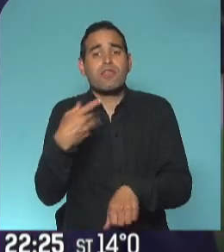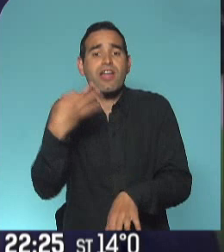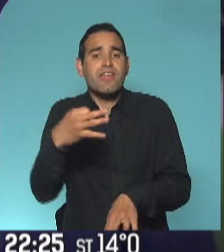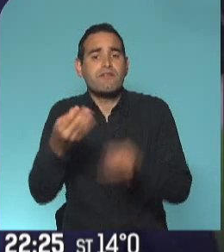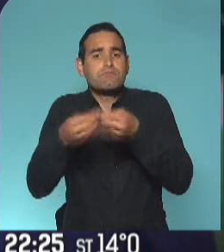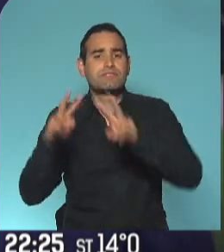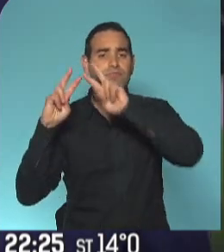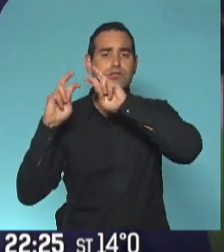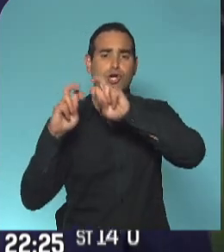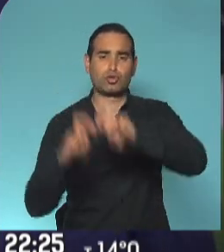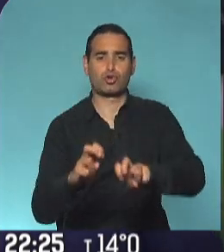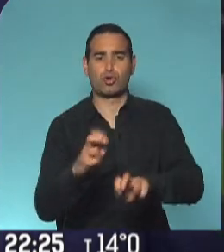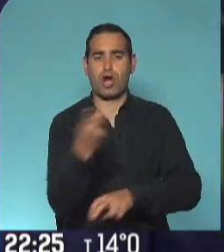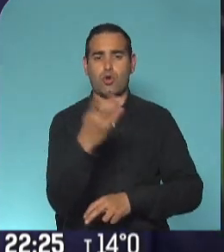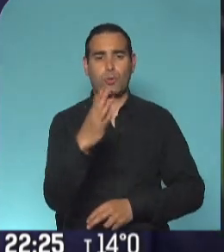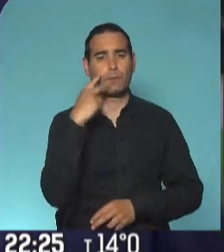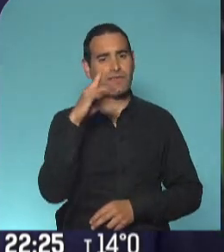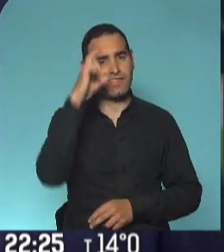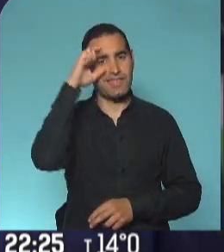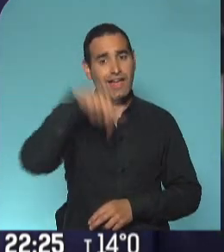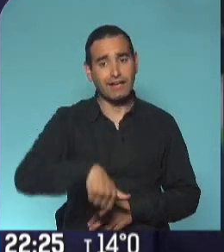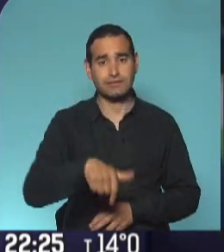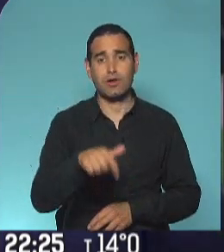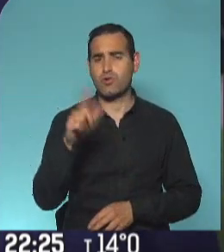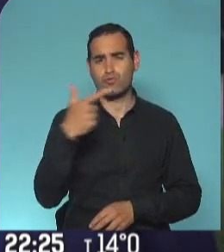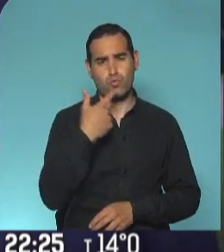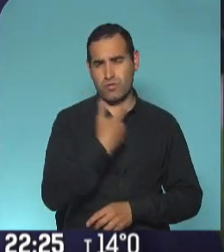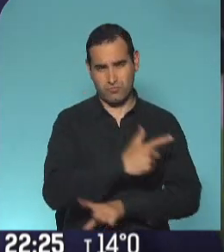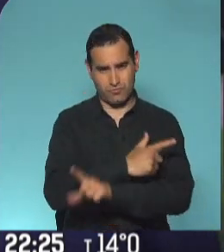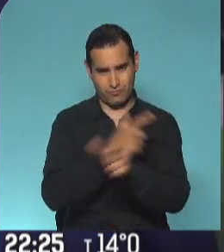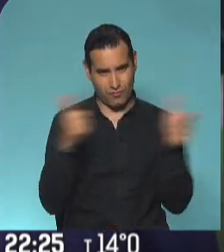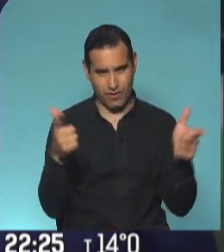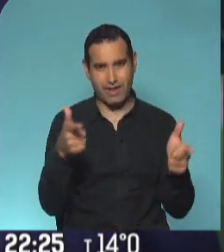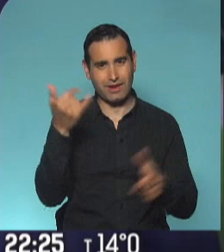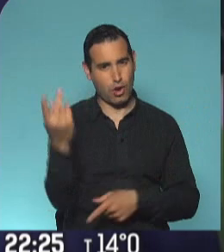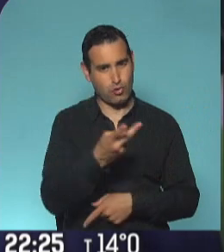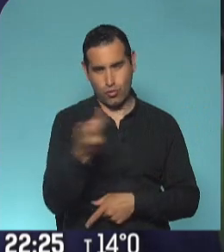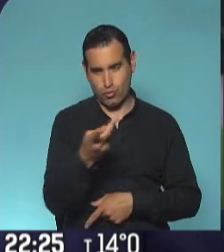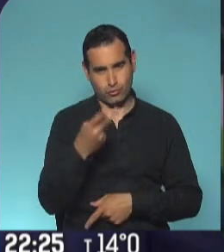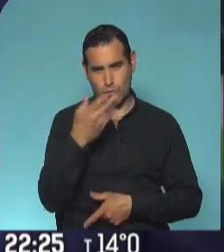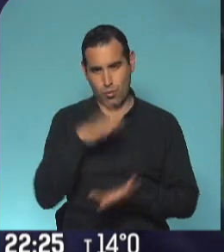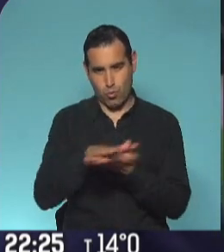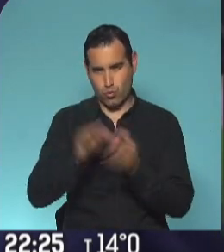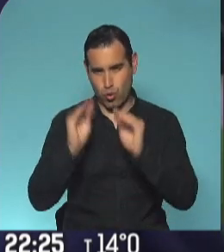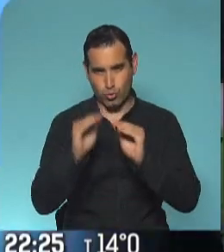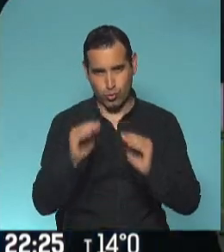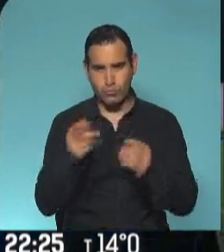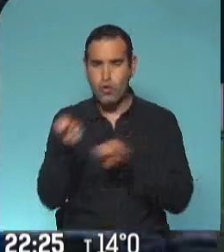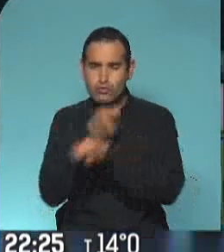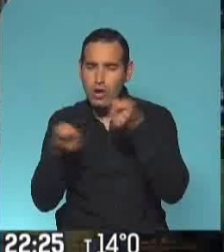an investigation into the Bidens. Because nobody has any doubt that they weren't crooked. That was a crooked